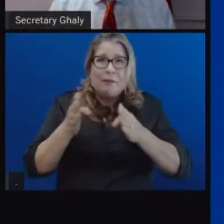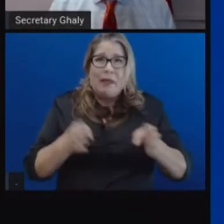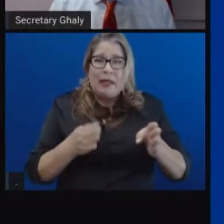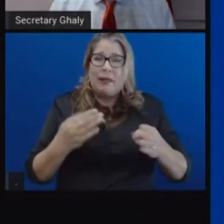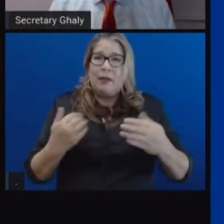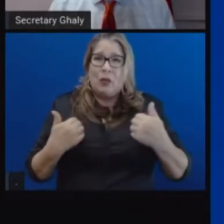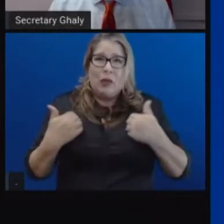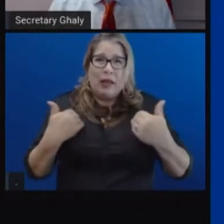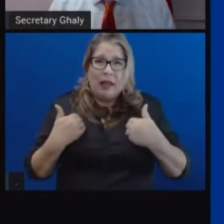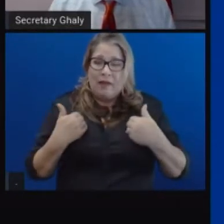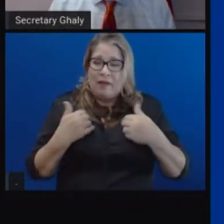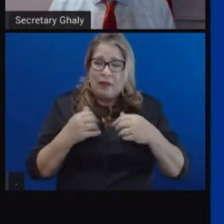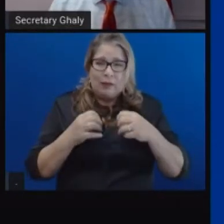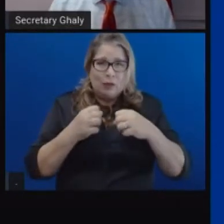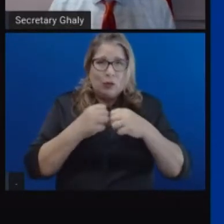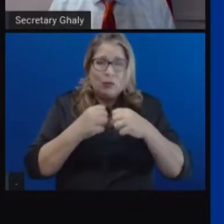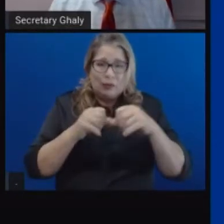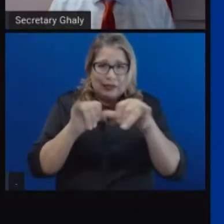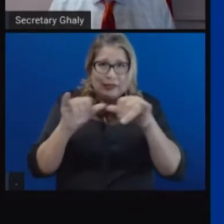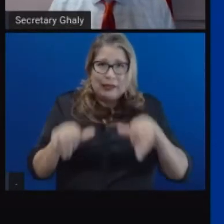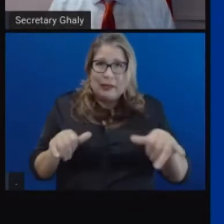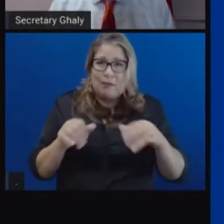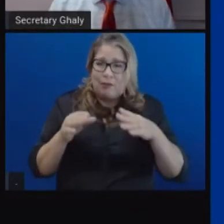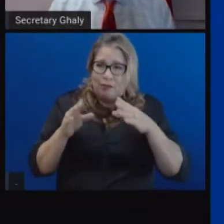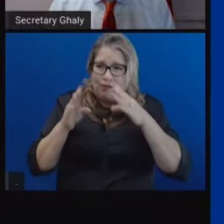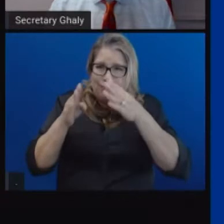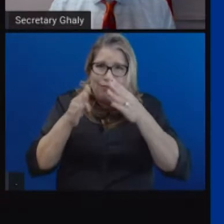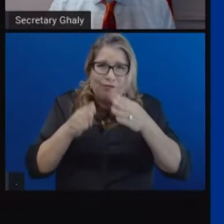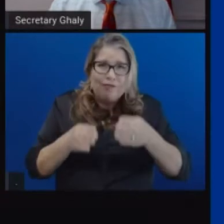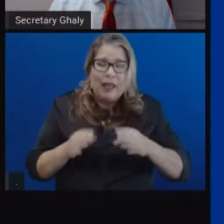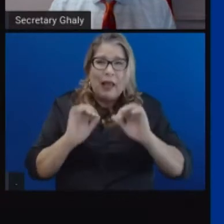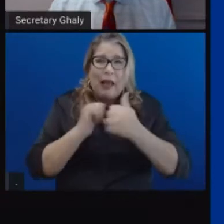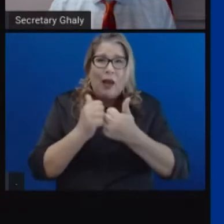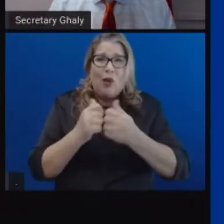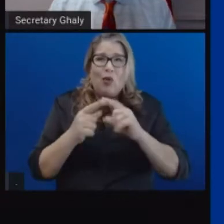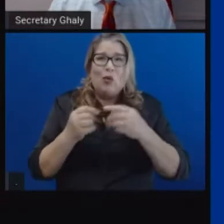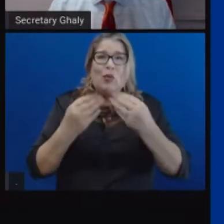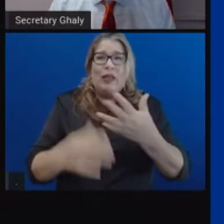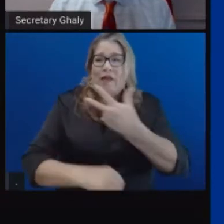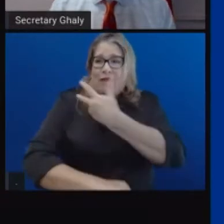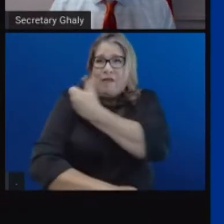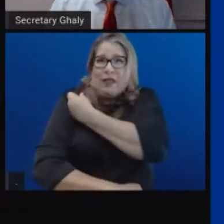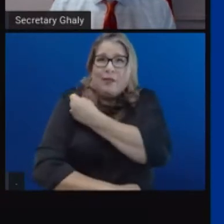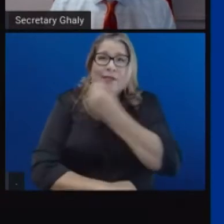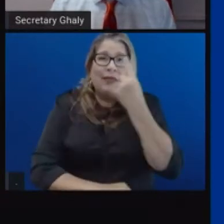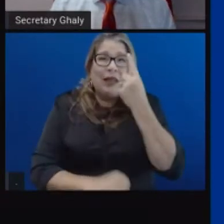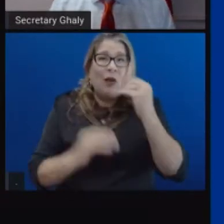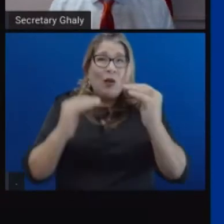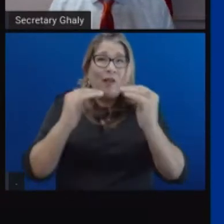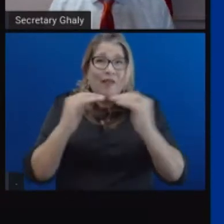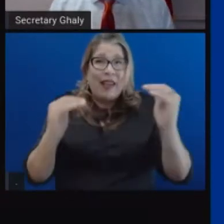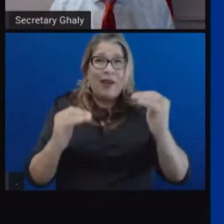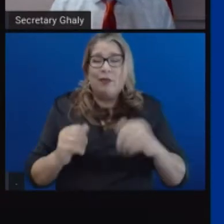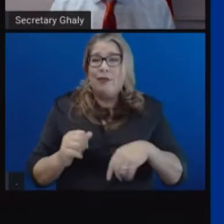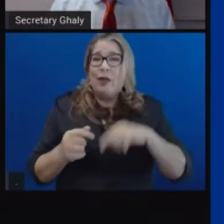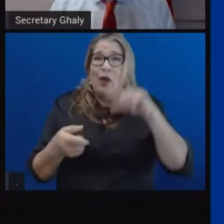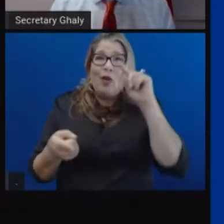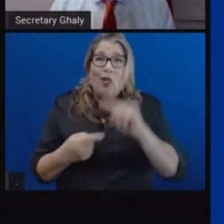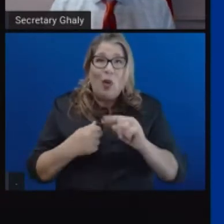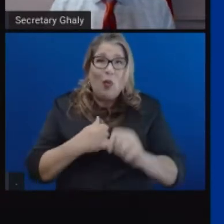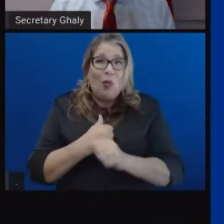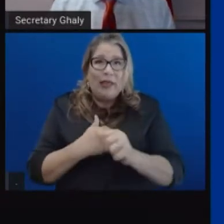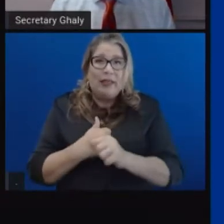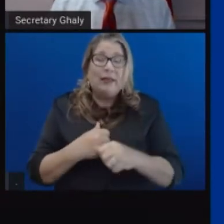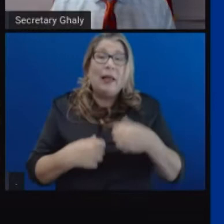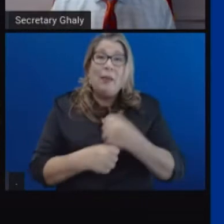allowed us to stay focused on risk and exposure and equity all together. The various groups that we've brought together, the drafting guidelines